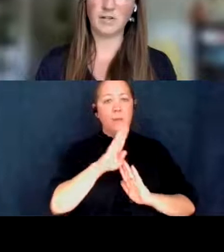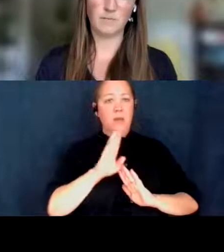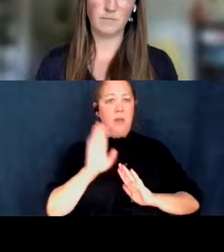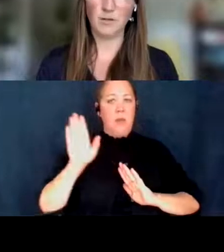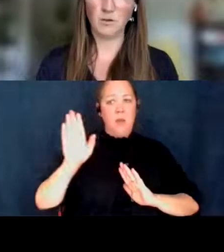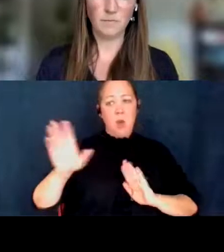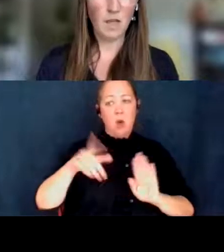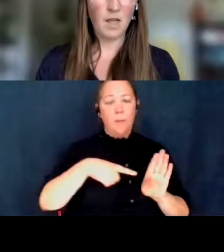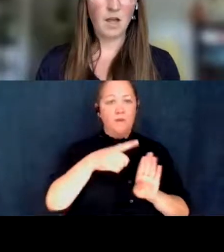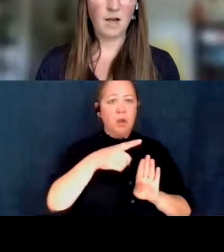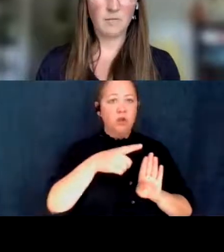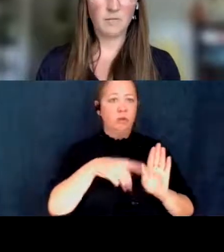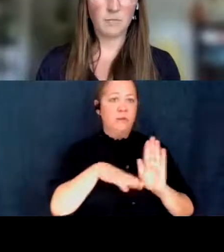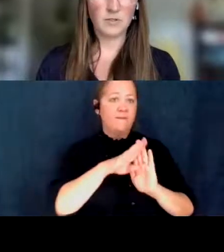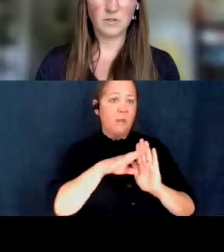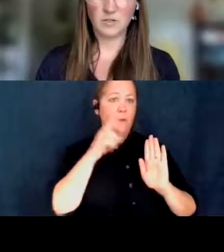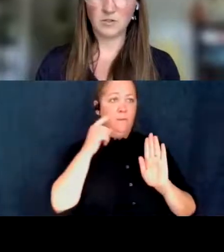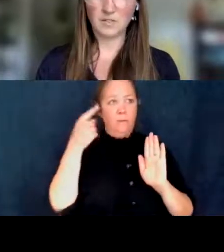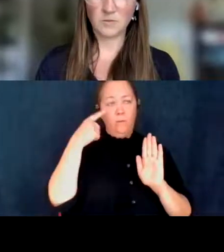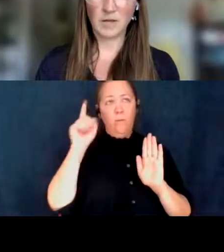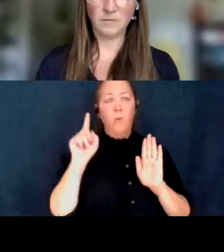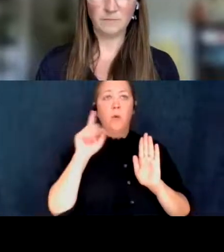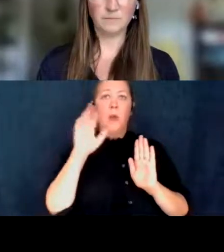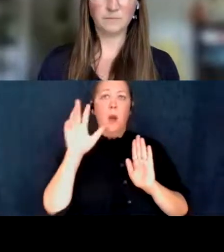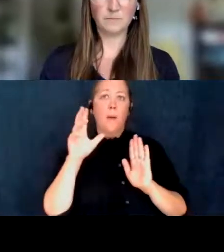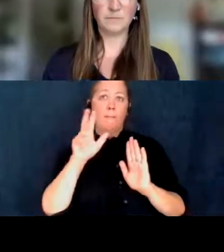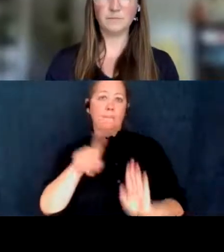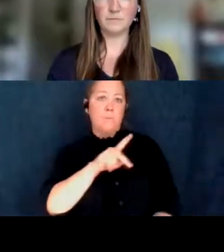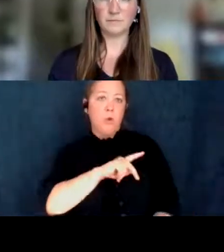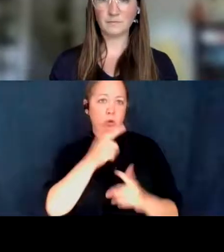development, or as, personal interest as well?